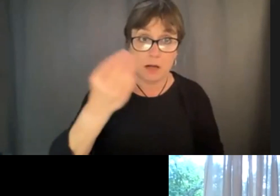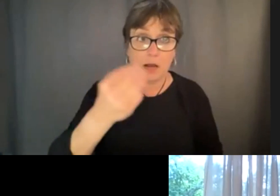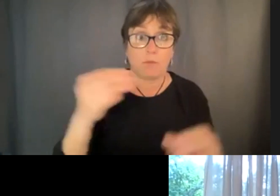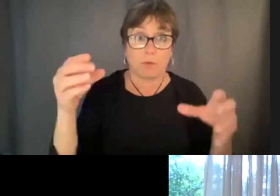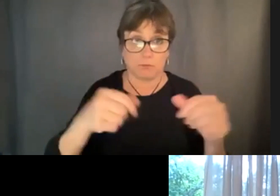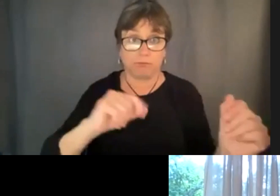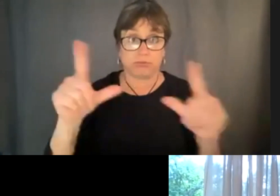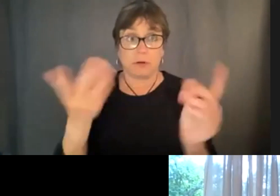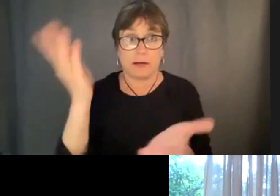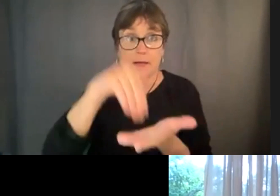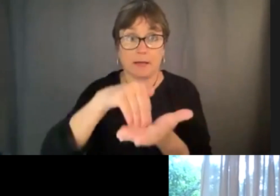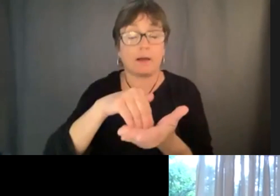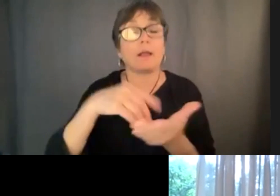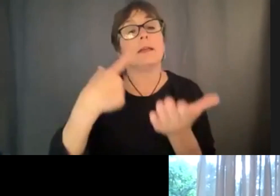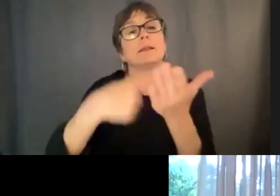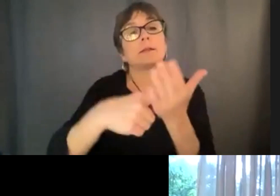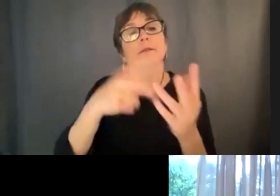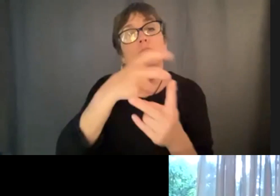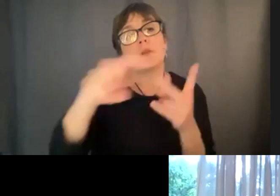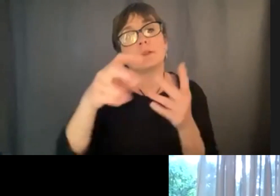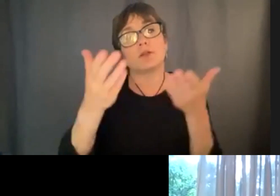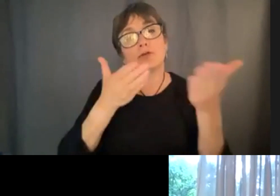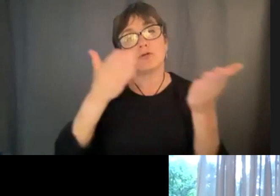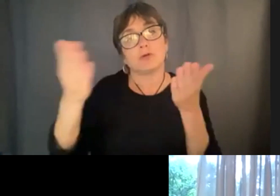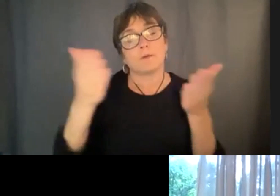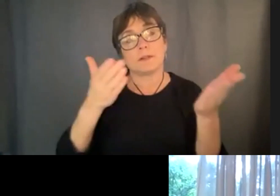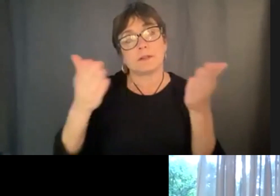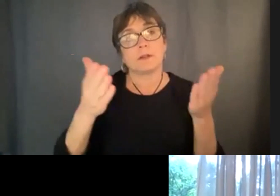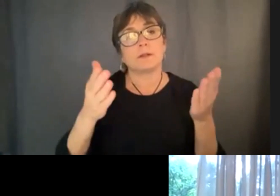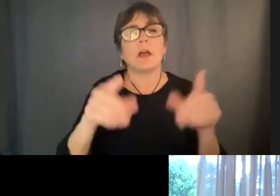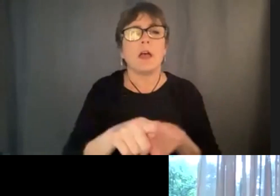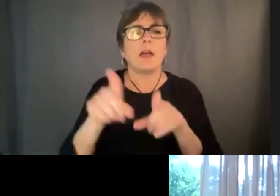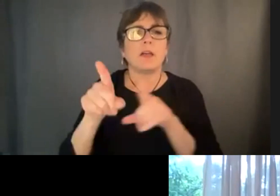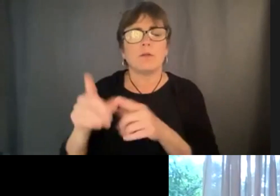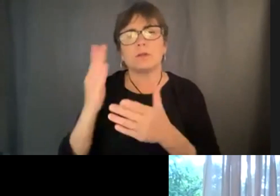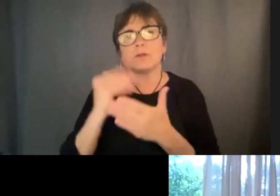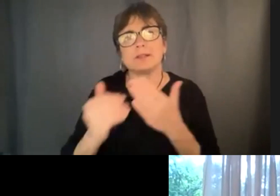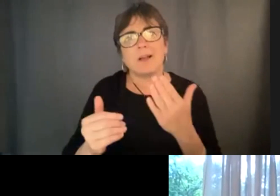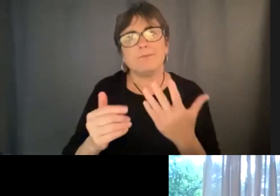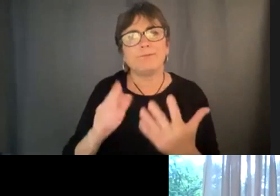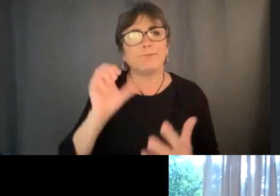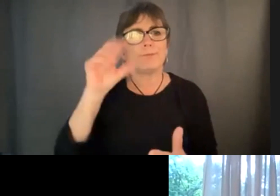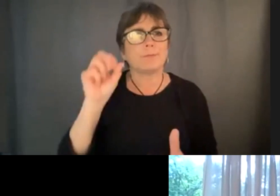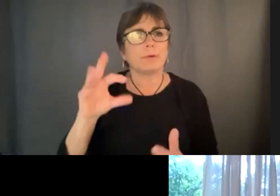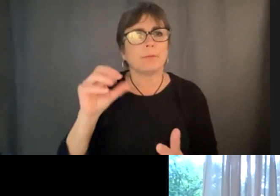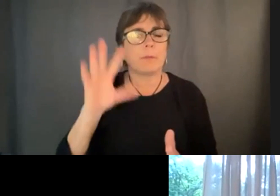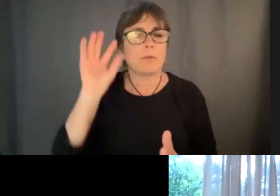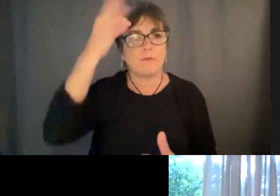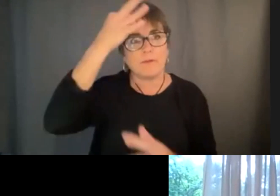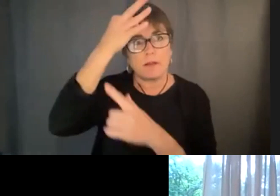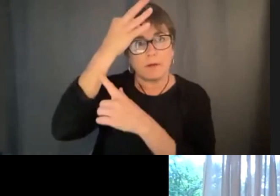transition services. We're going to have some information on federally what's going on with